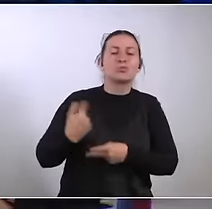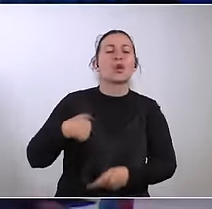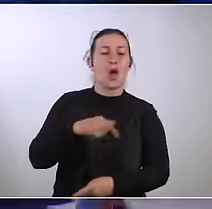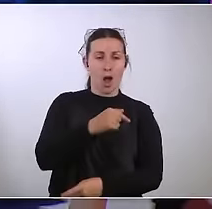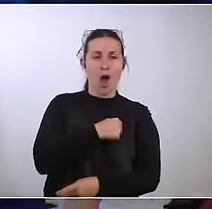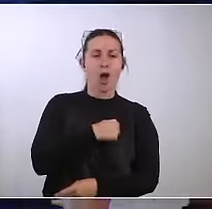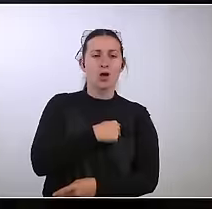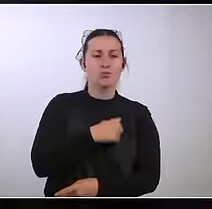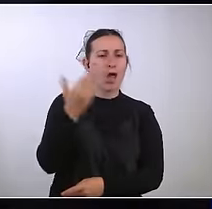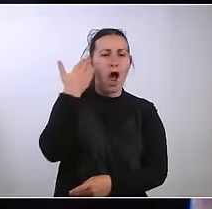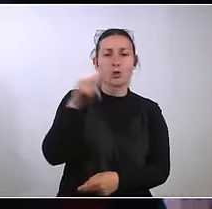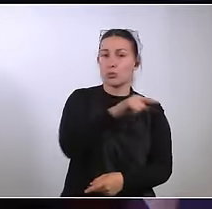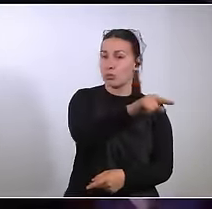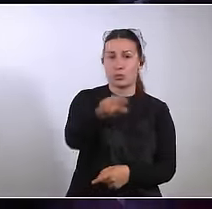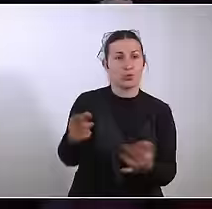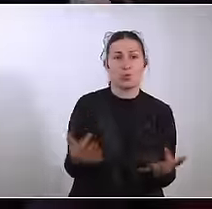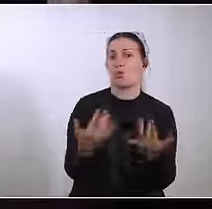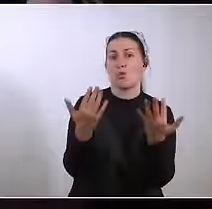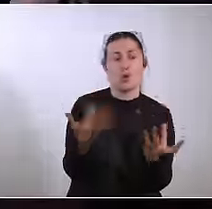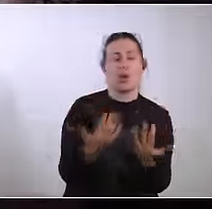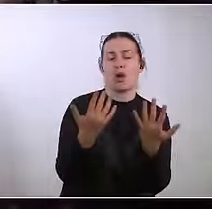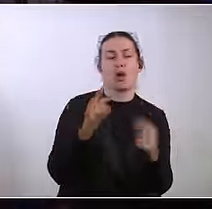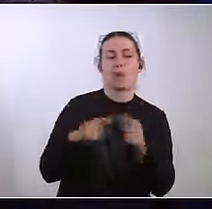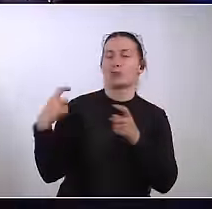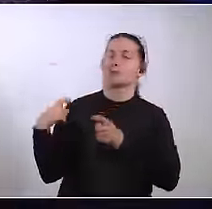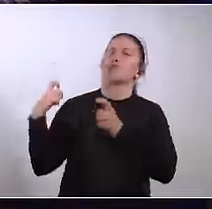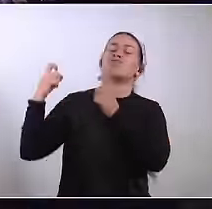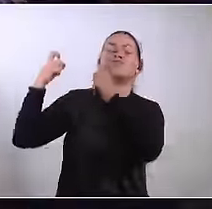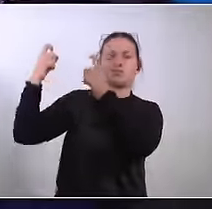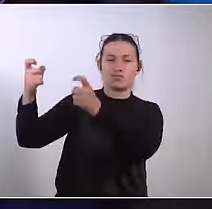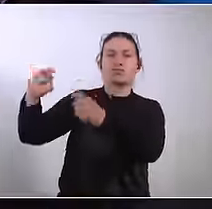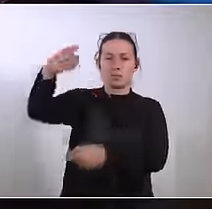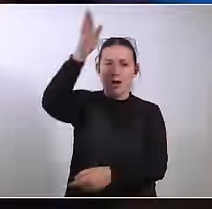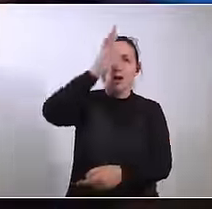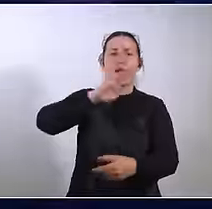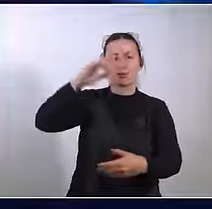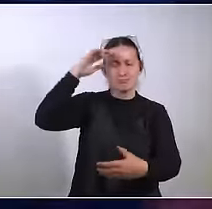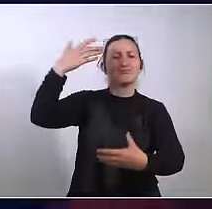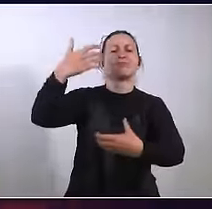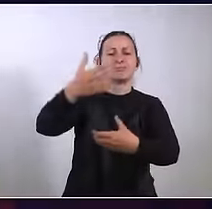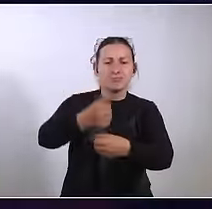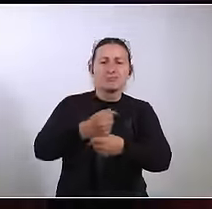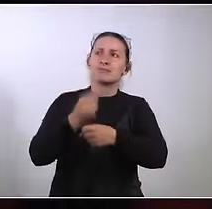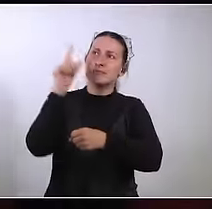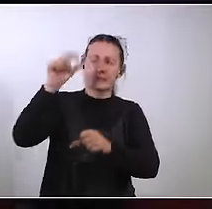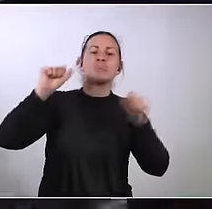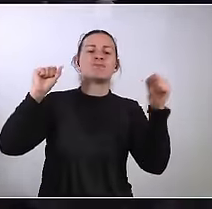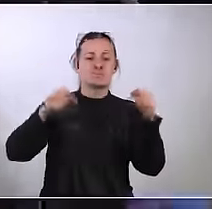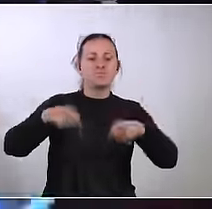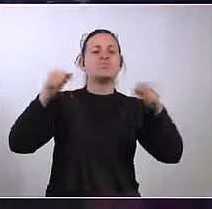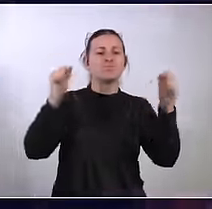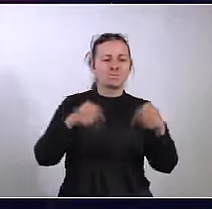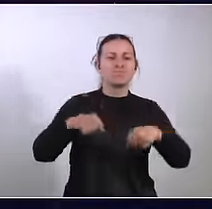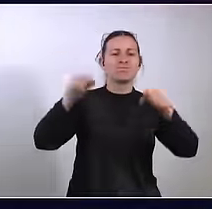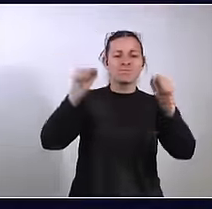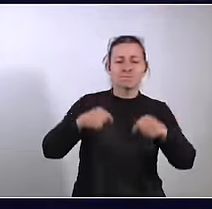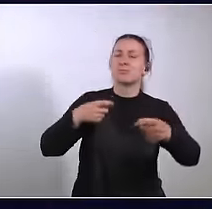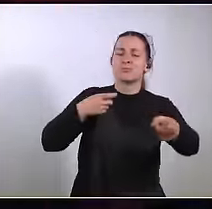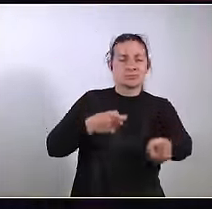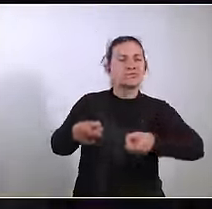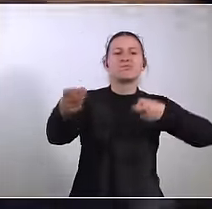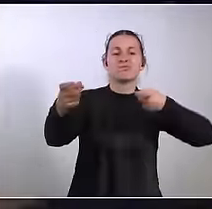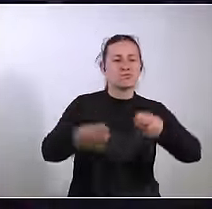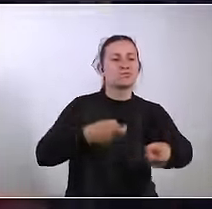but lay it and declare this. God is faithful, he is able, he can